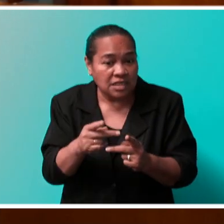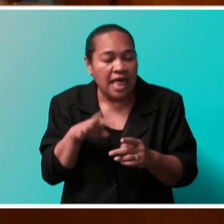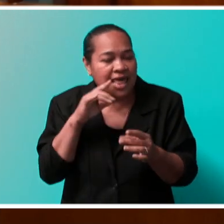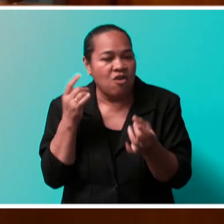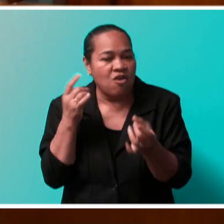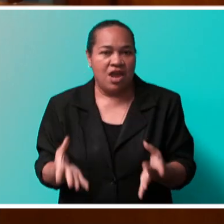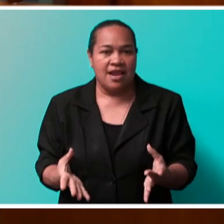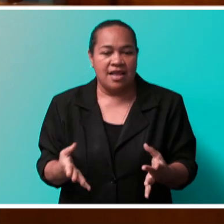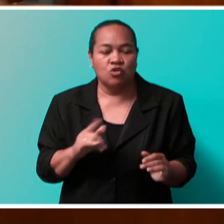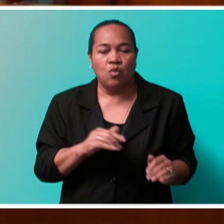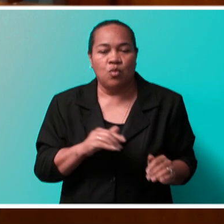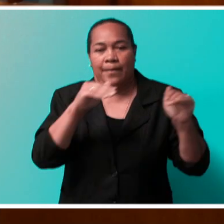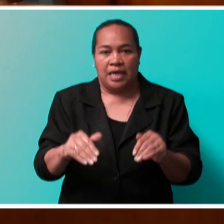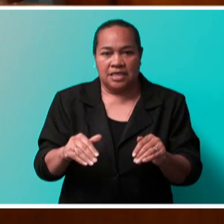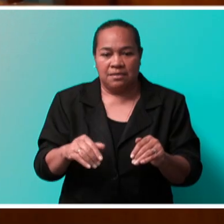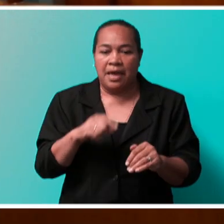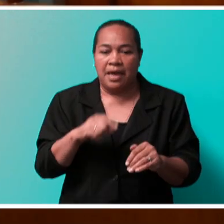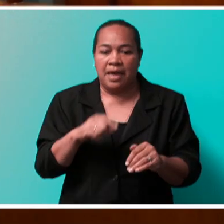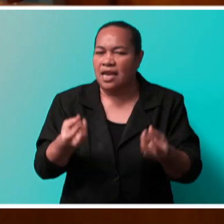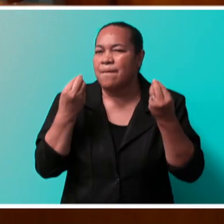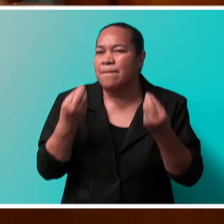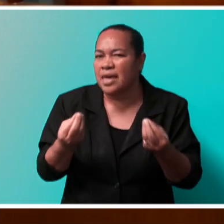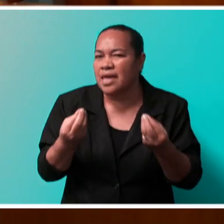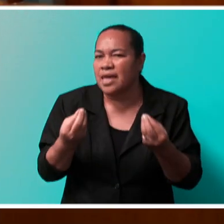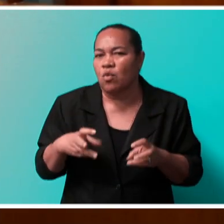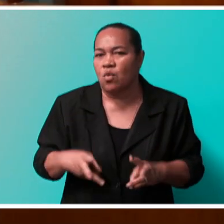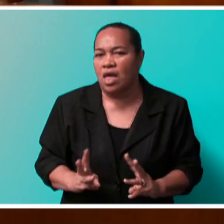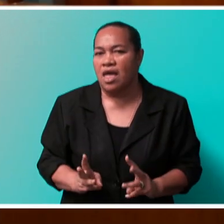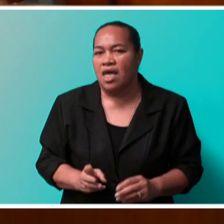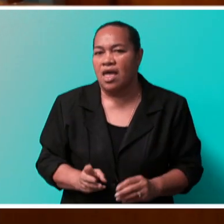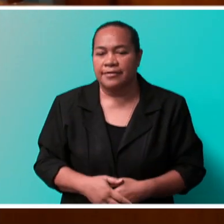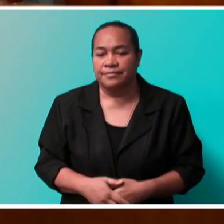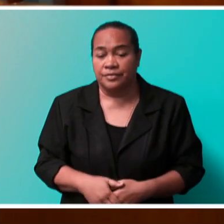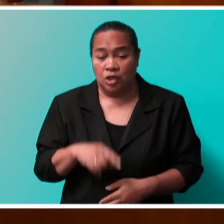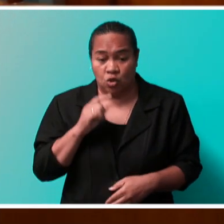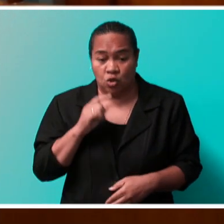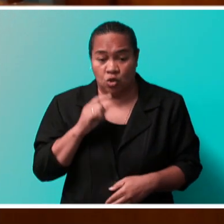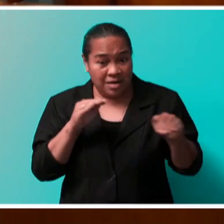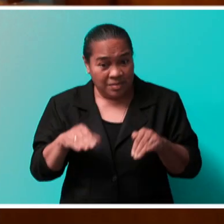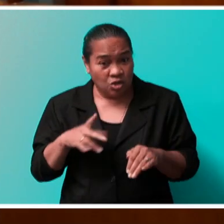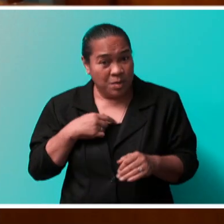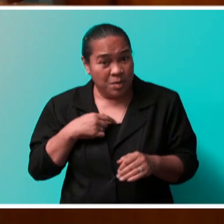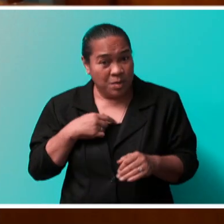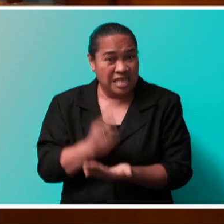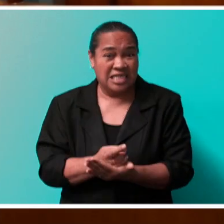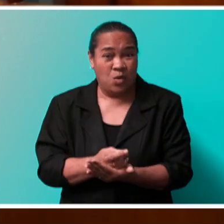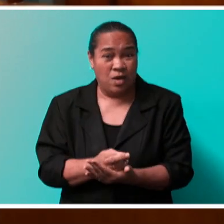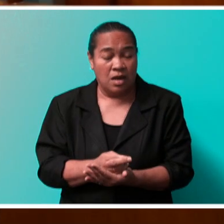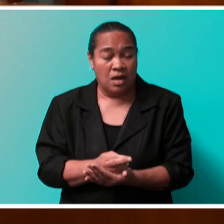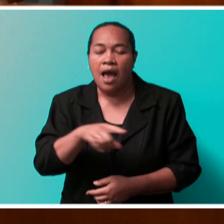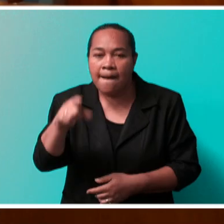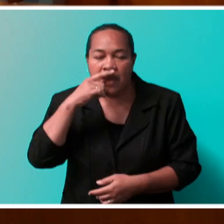to participate in a meaningful way. For participation to be genuine, people must